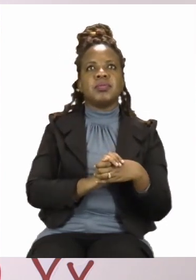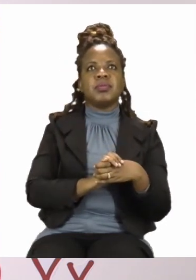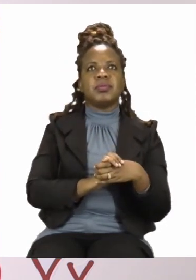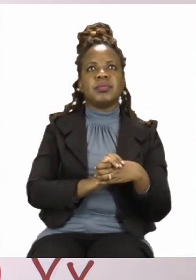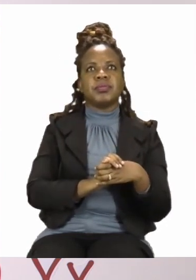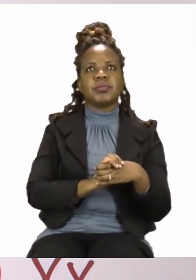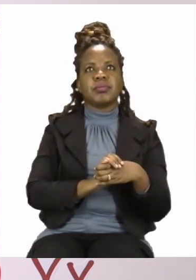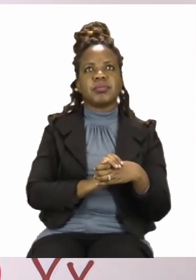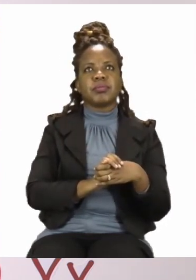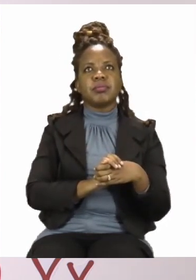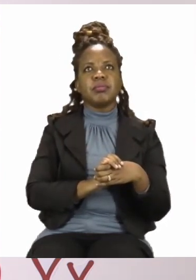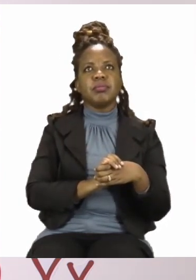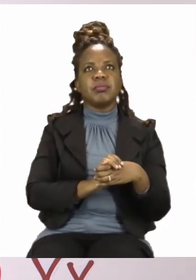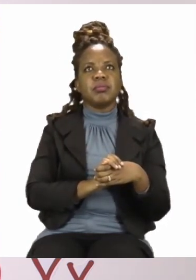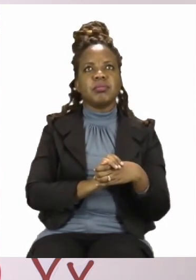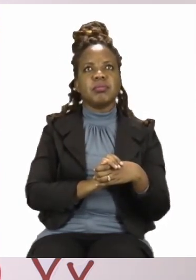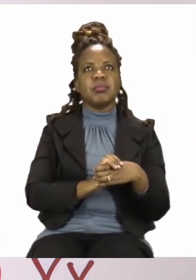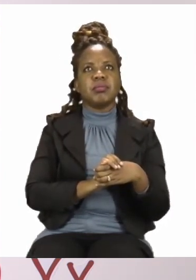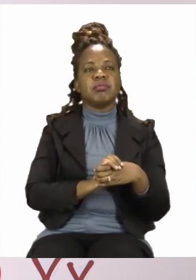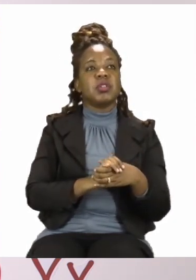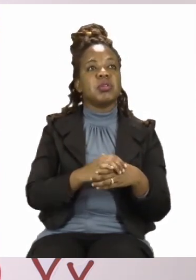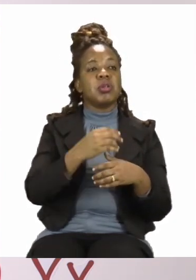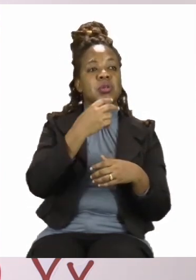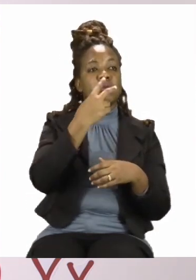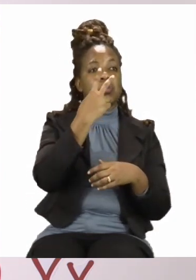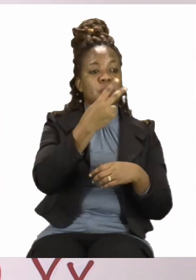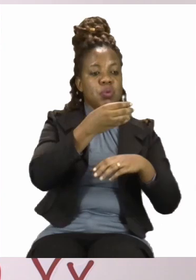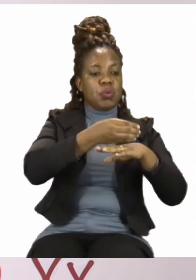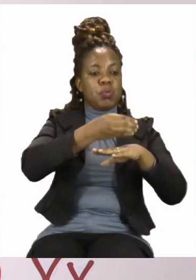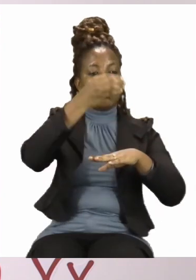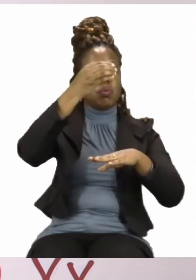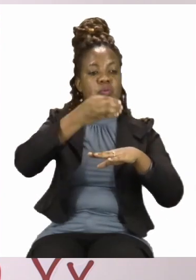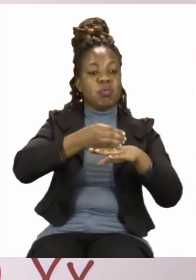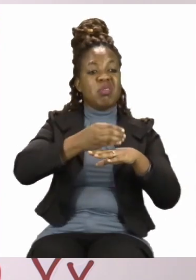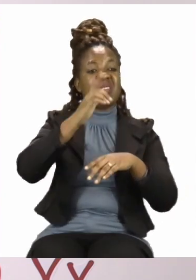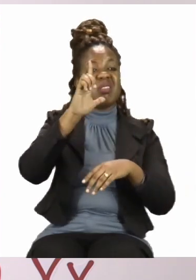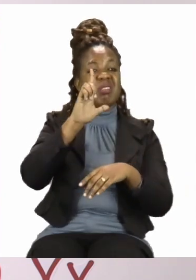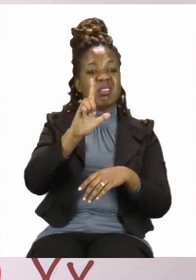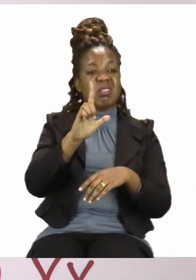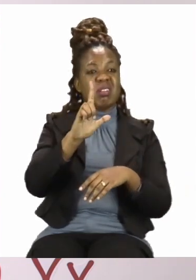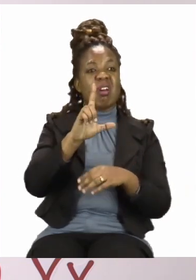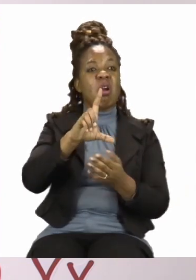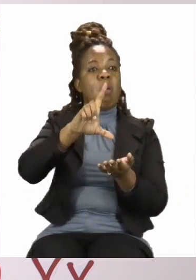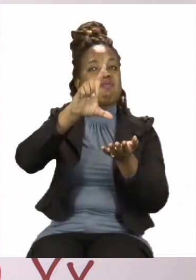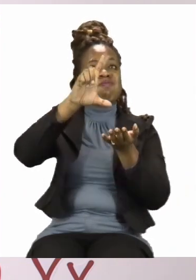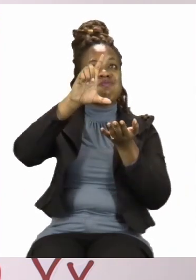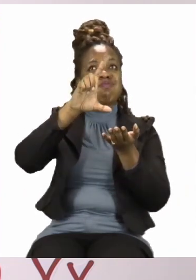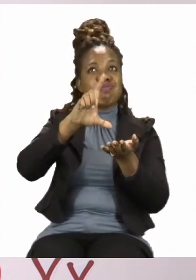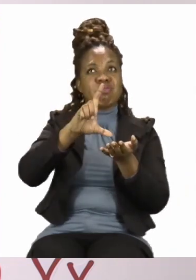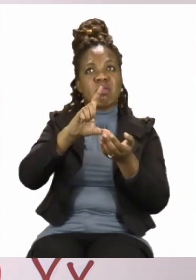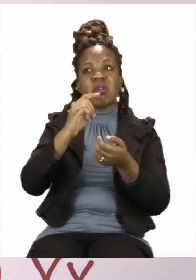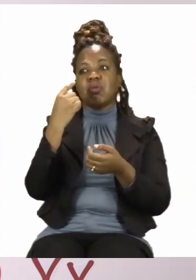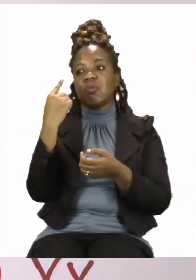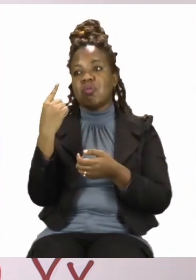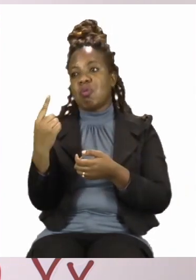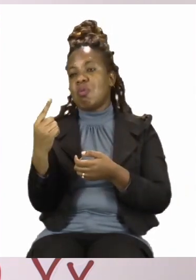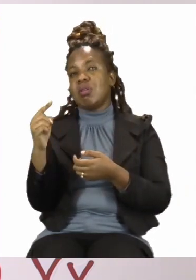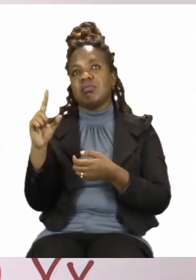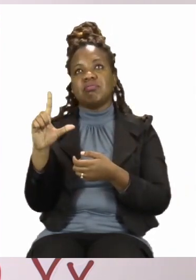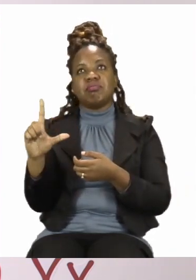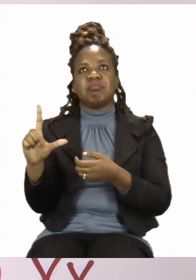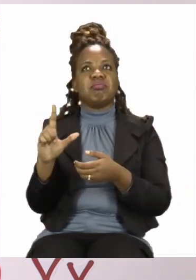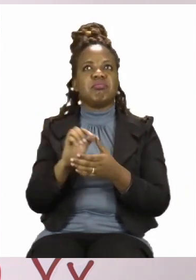is more than 1 liter. So you need to go and find out about the rest, whether they are more